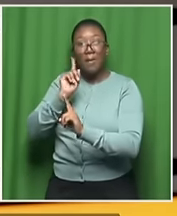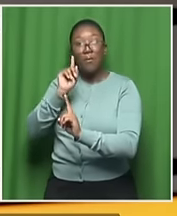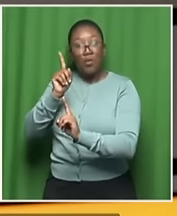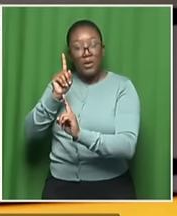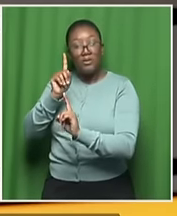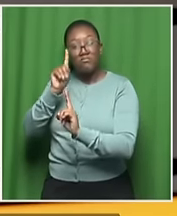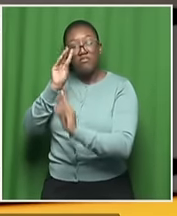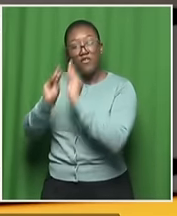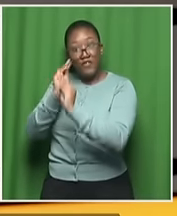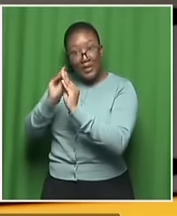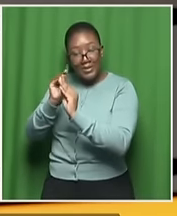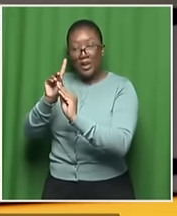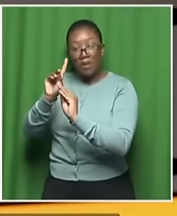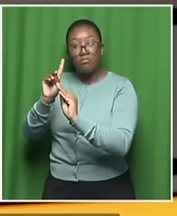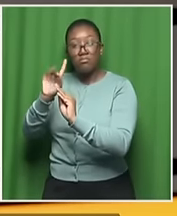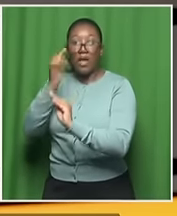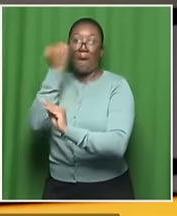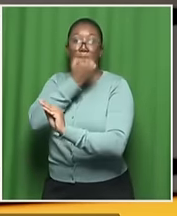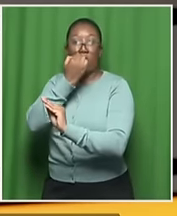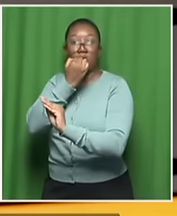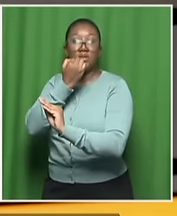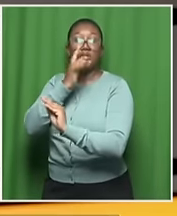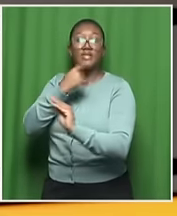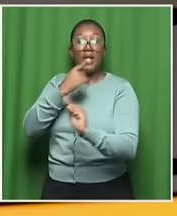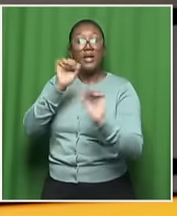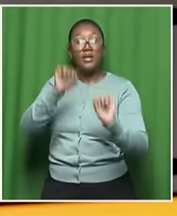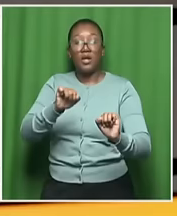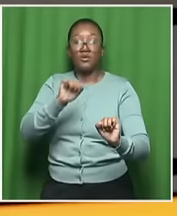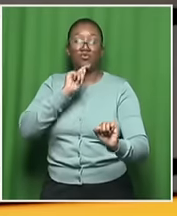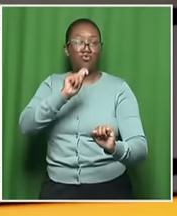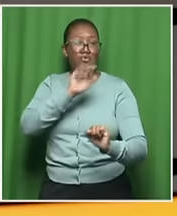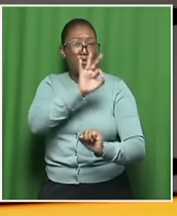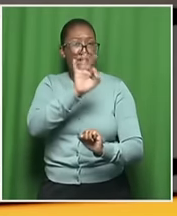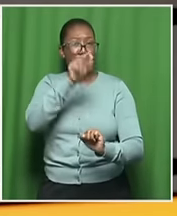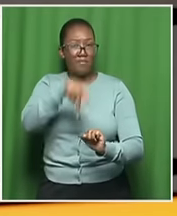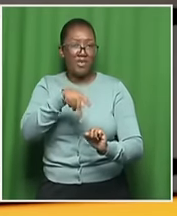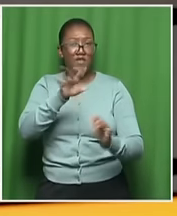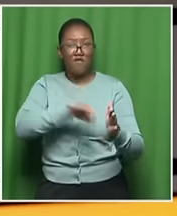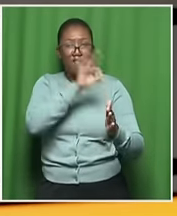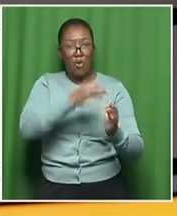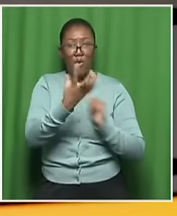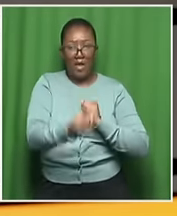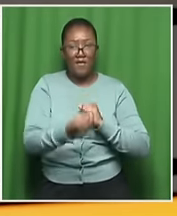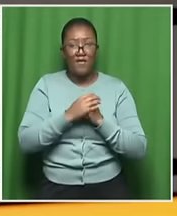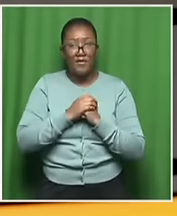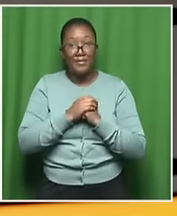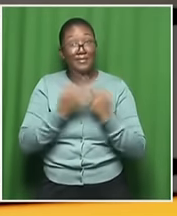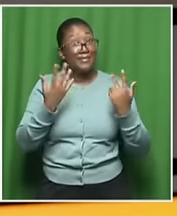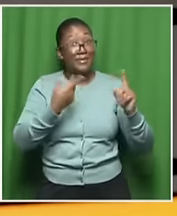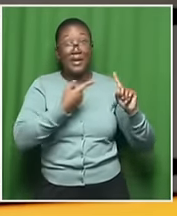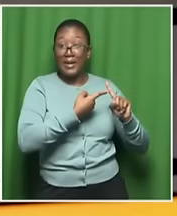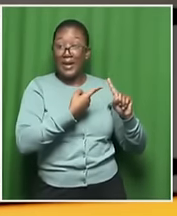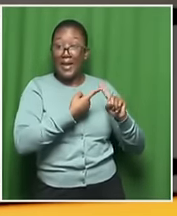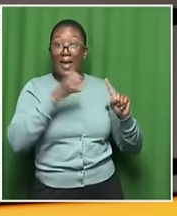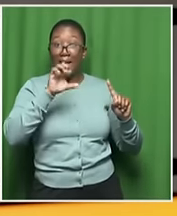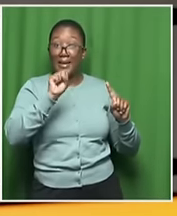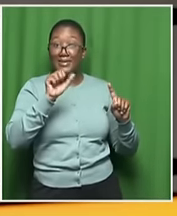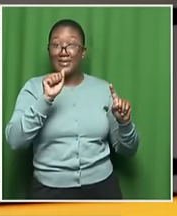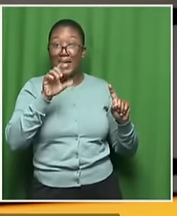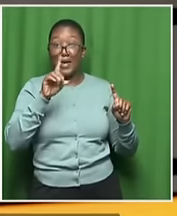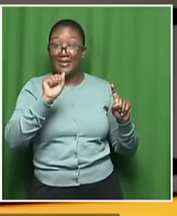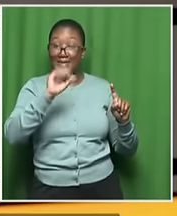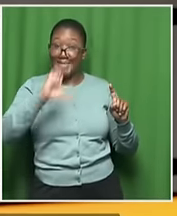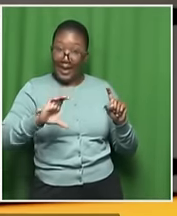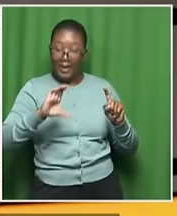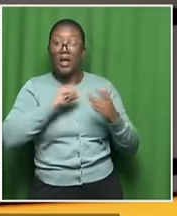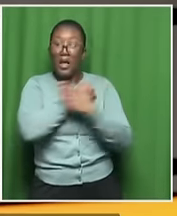so, sorry. So, and there are numerous mistakes like that. But I mean, SADC countries are going to